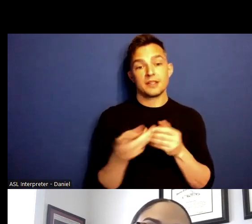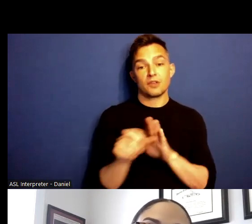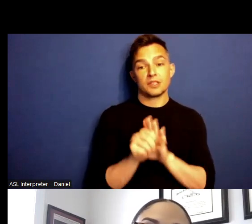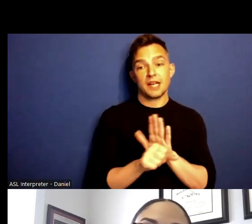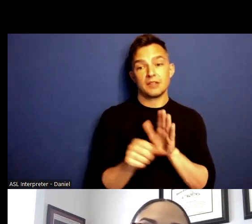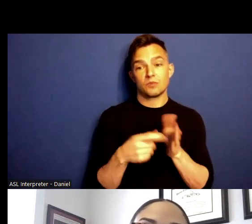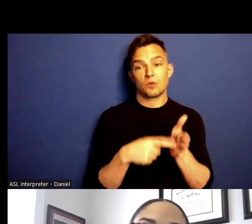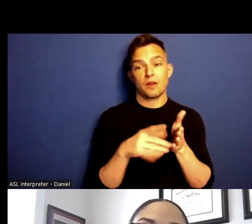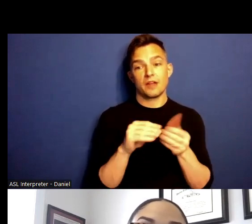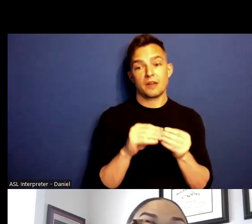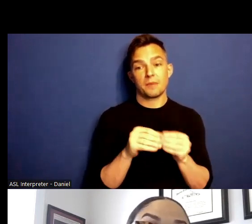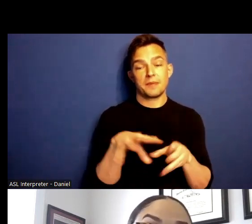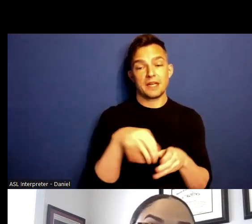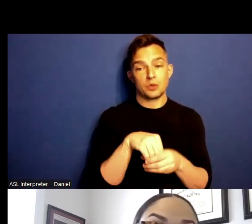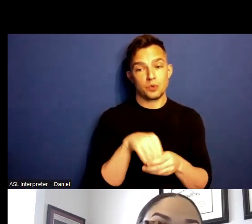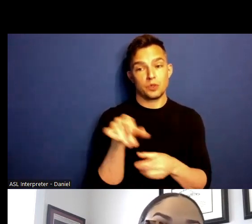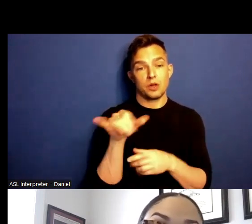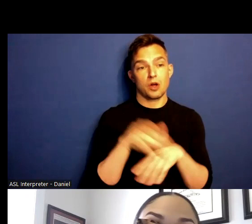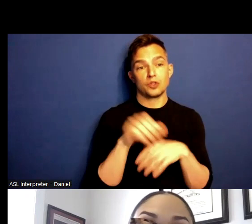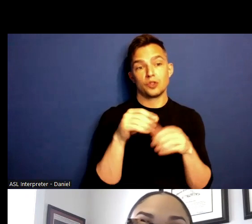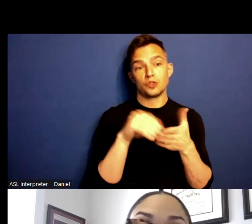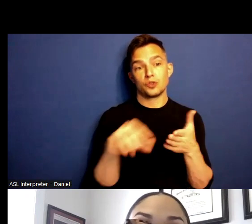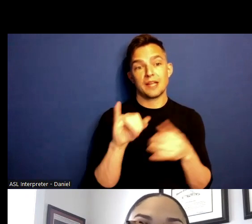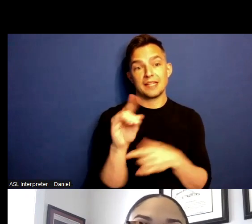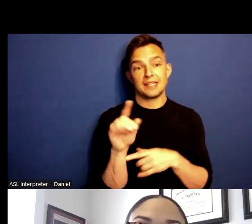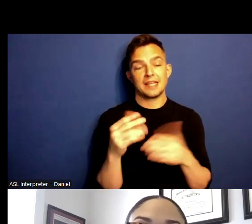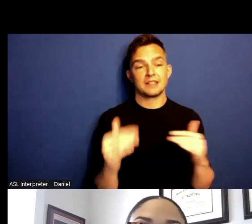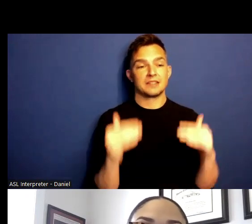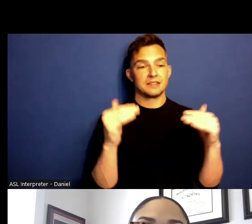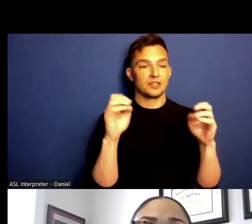that number to be included on student IDs in higher education as well.